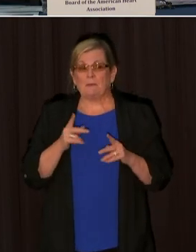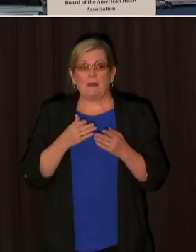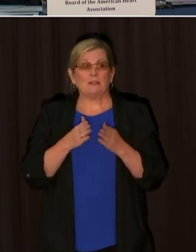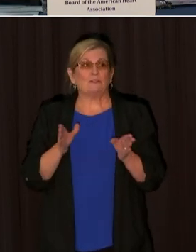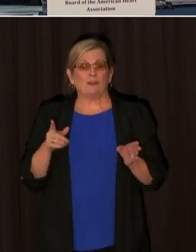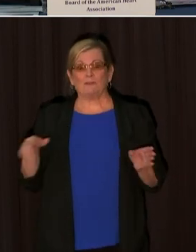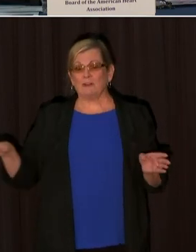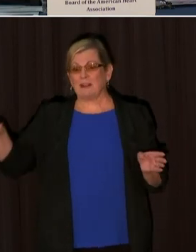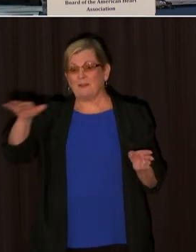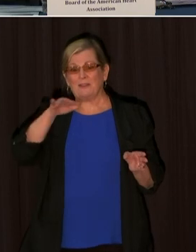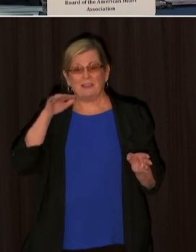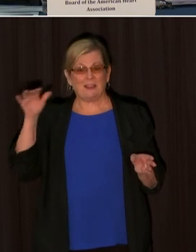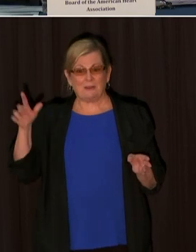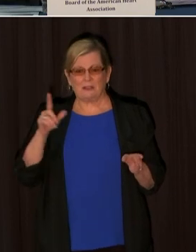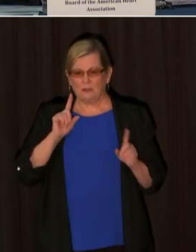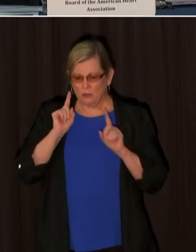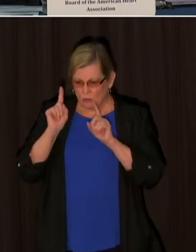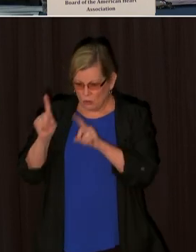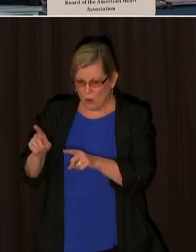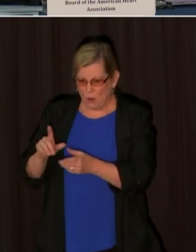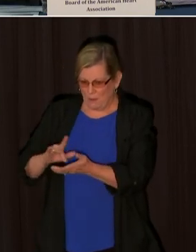care.